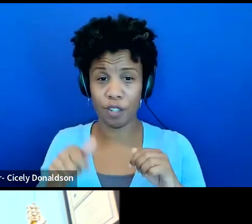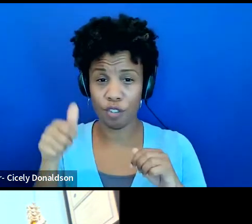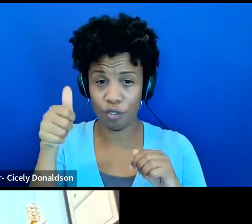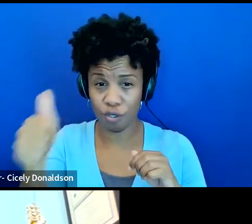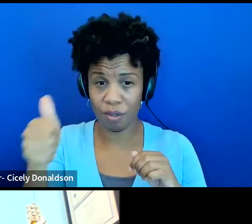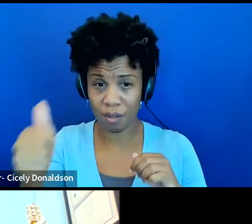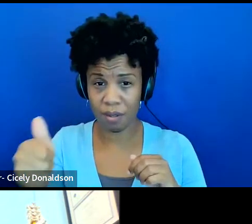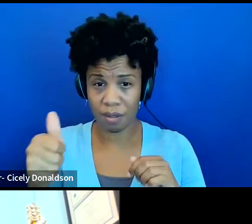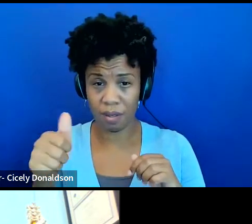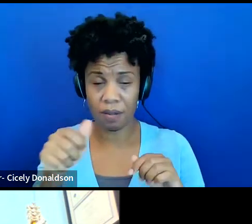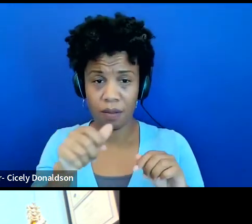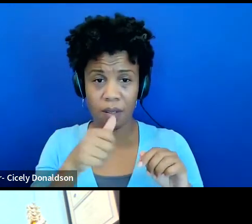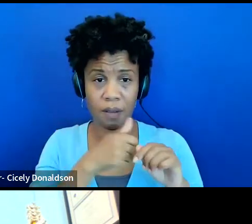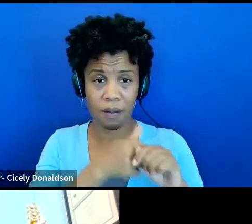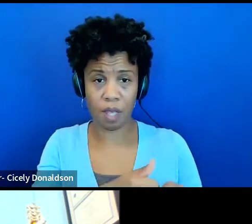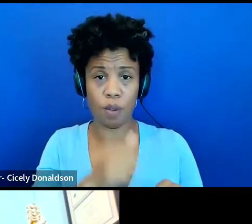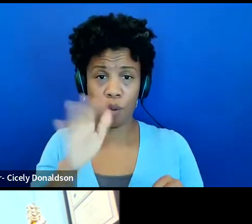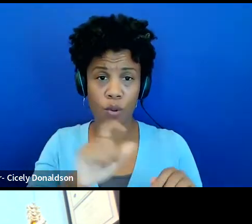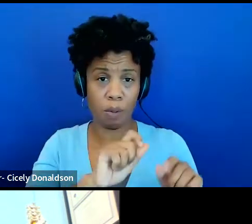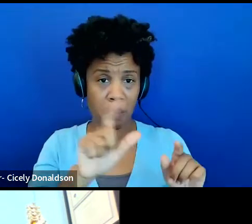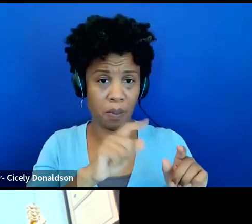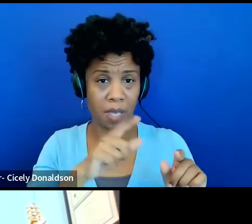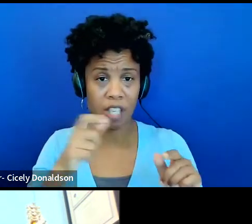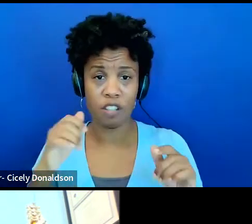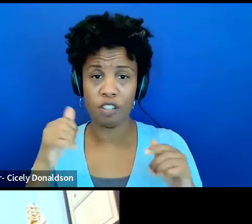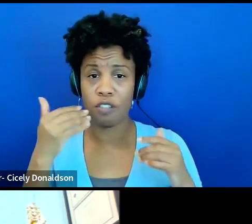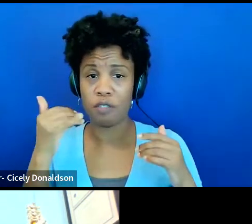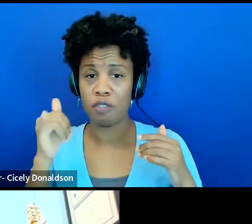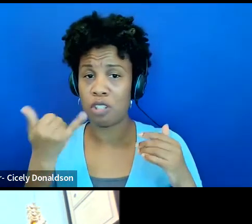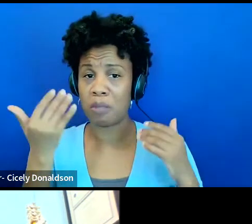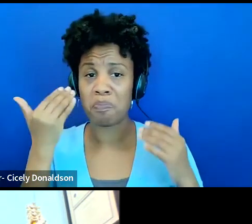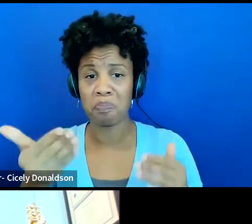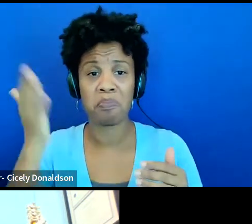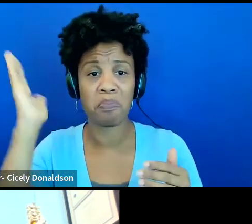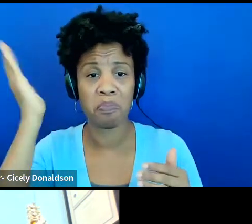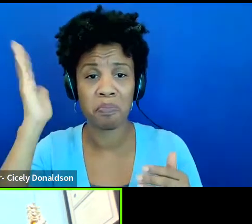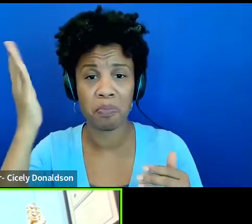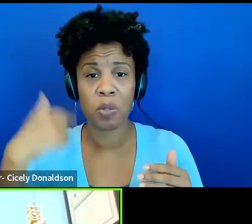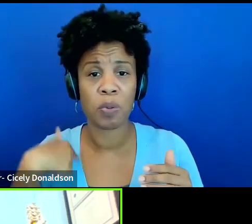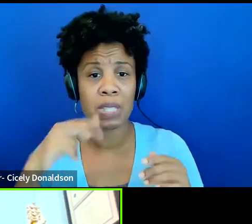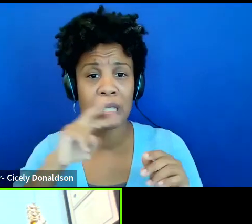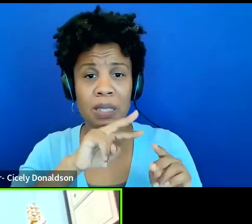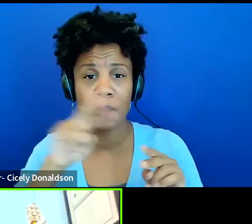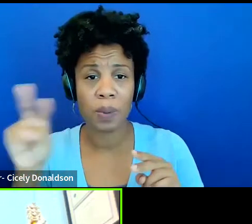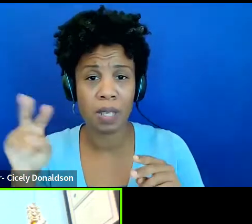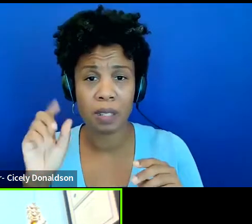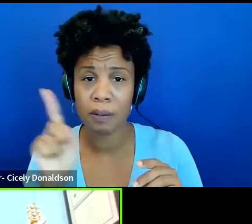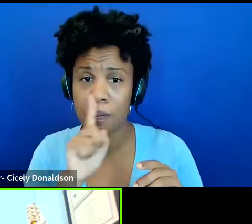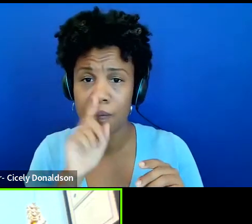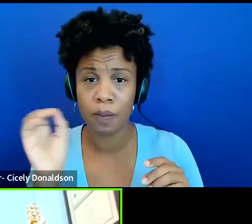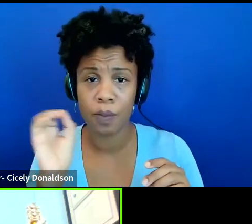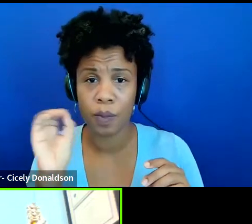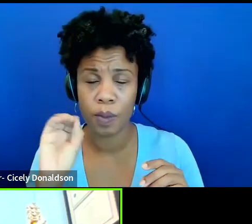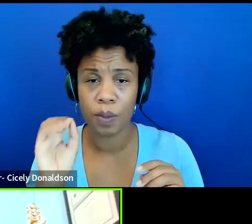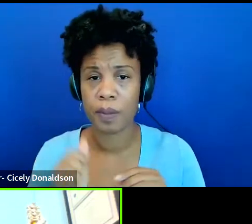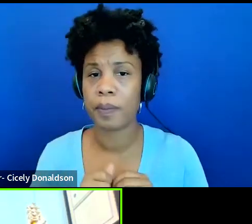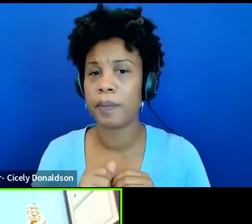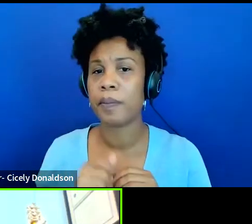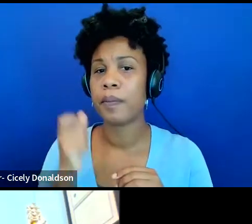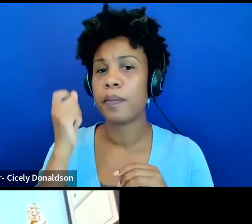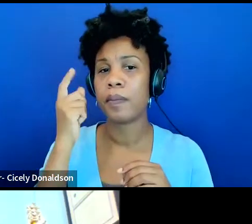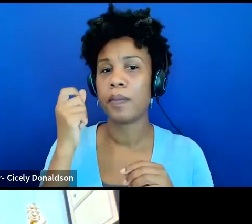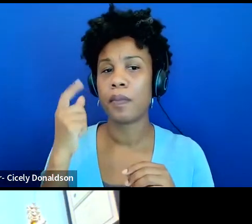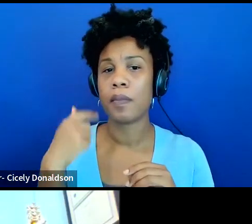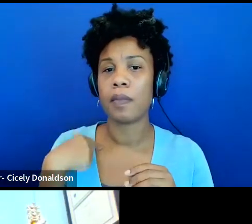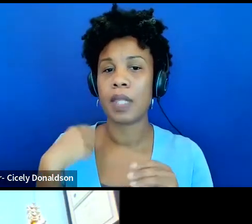slide from your end, perhaps you can still take us through. Once I'm signed in